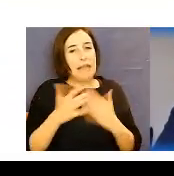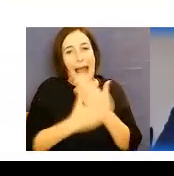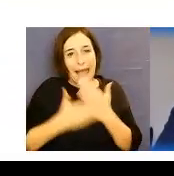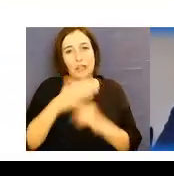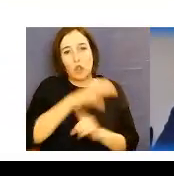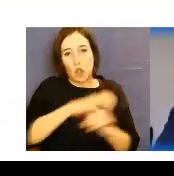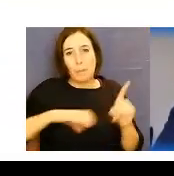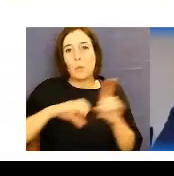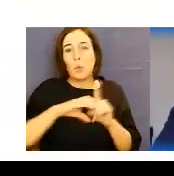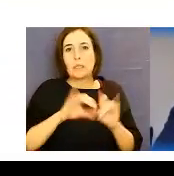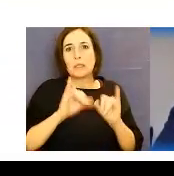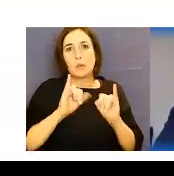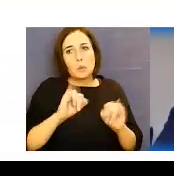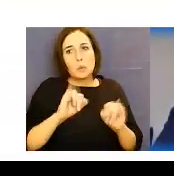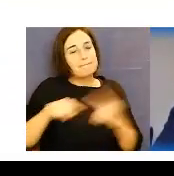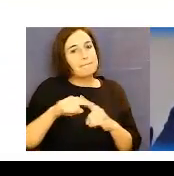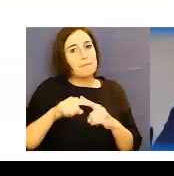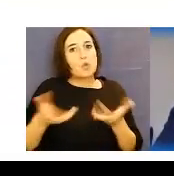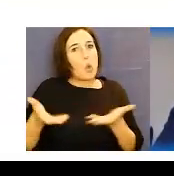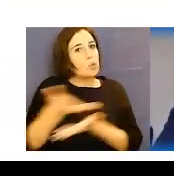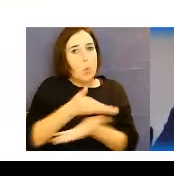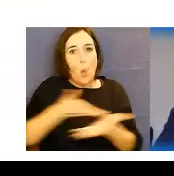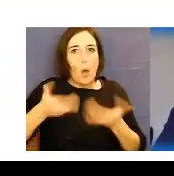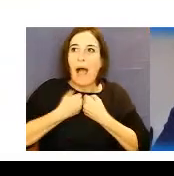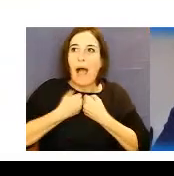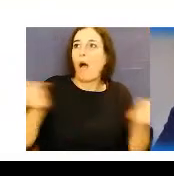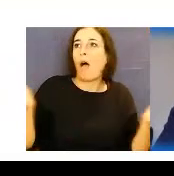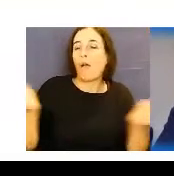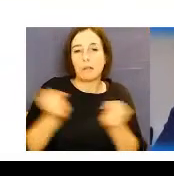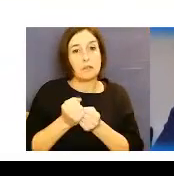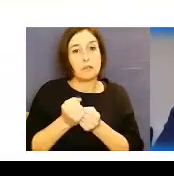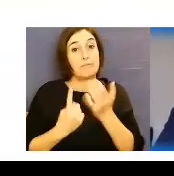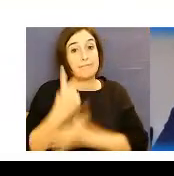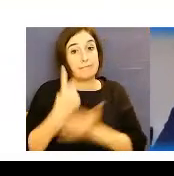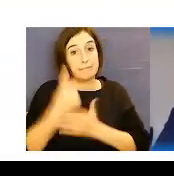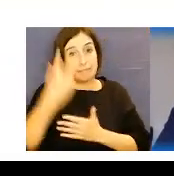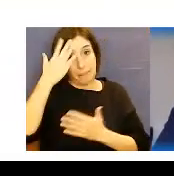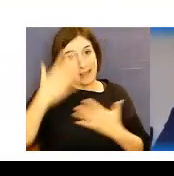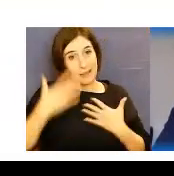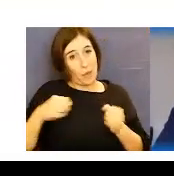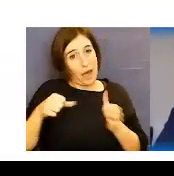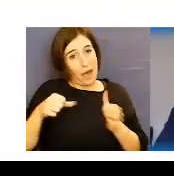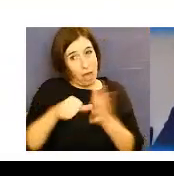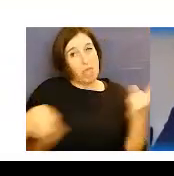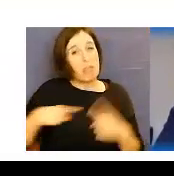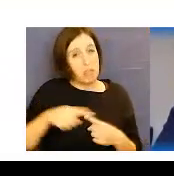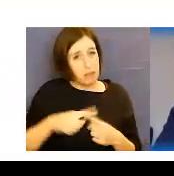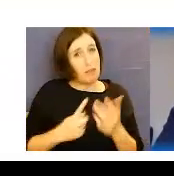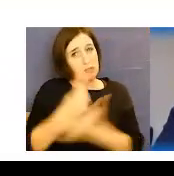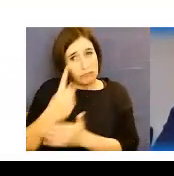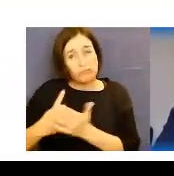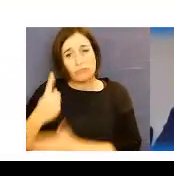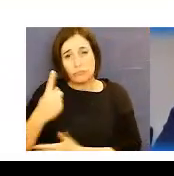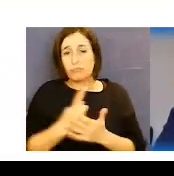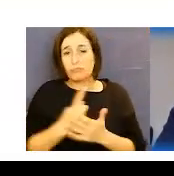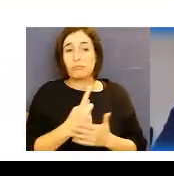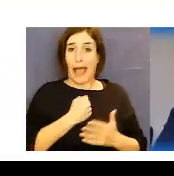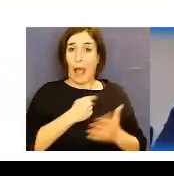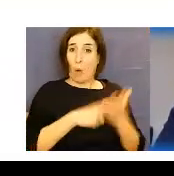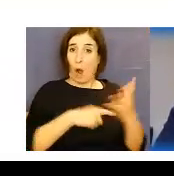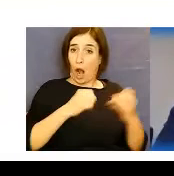around mental health. And we've had, you know, some suicidal rates, people from our club over the years, which was quite shocking for us, you